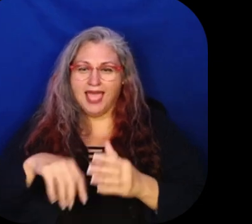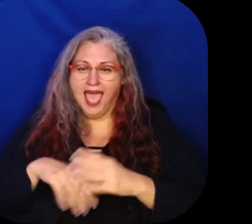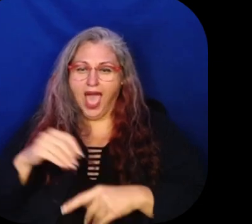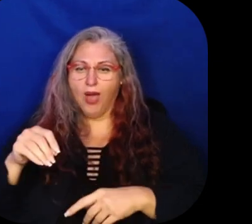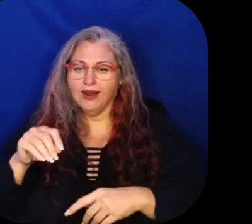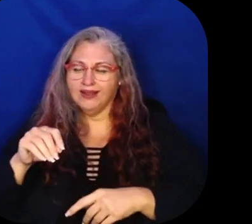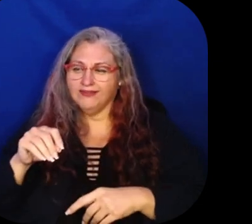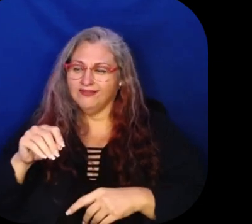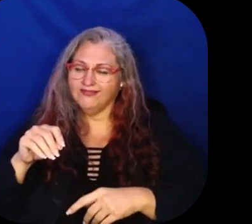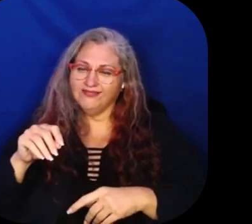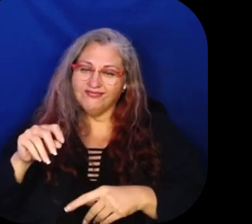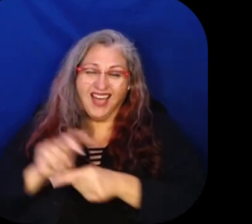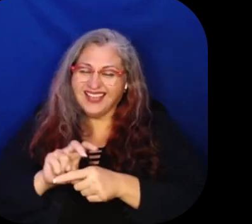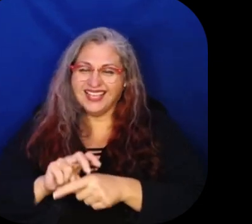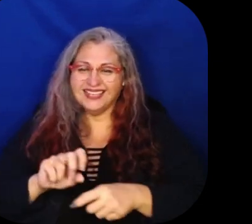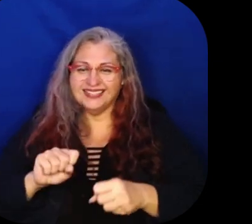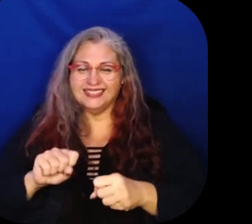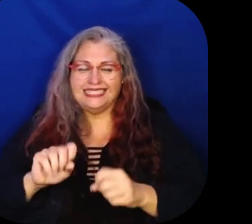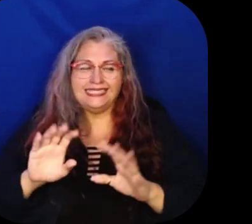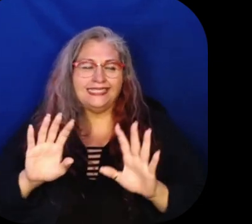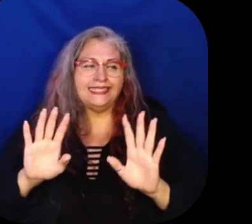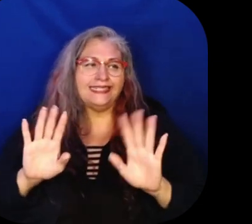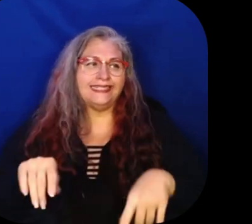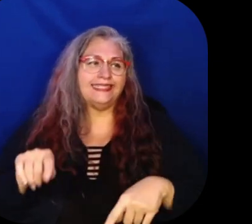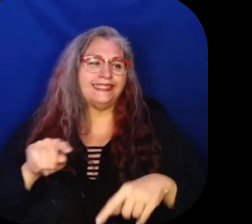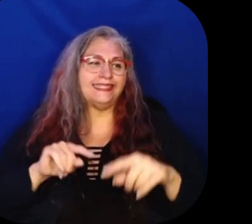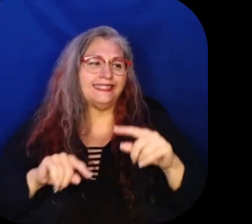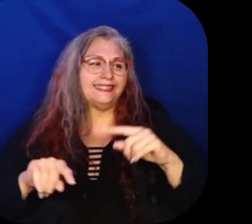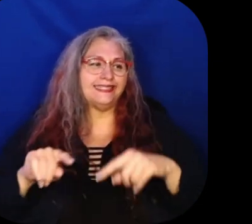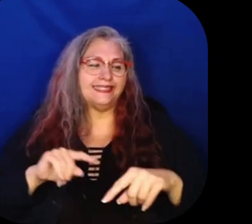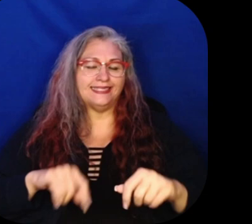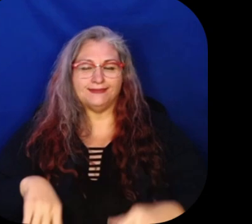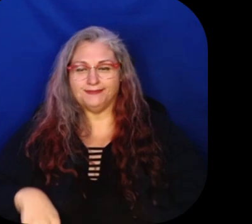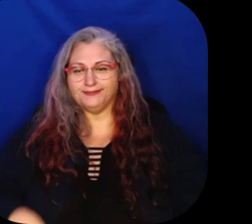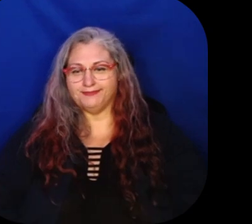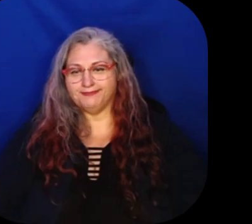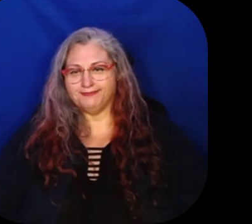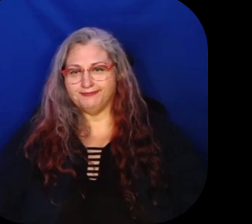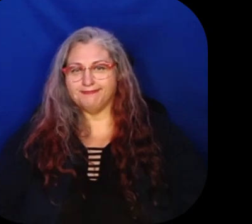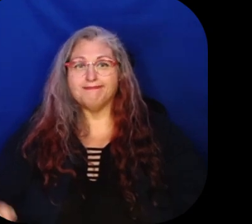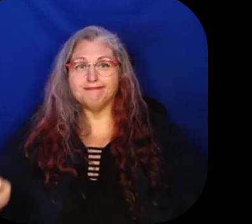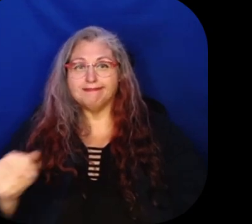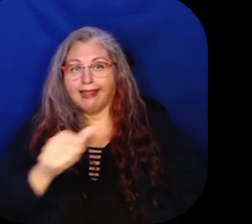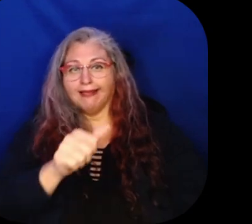Delete that.